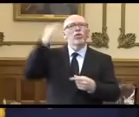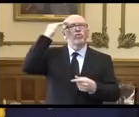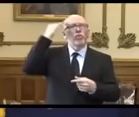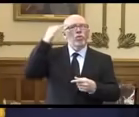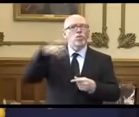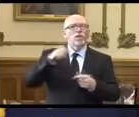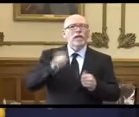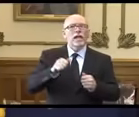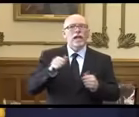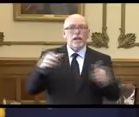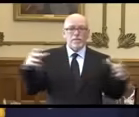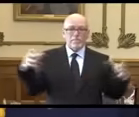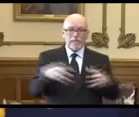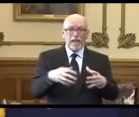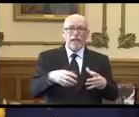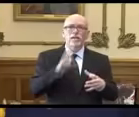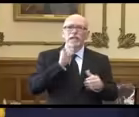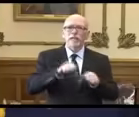can spread